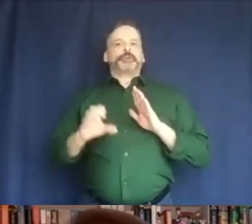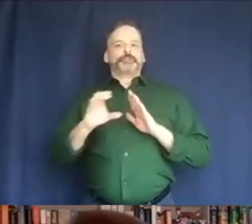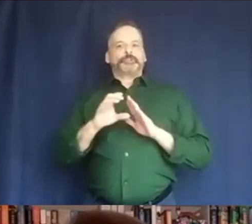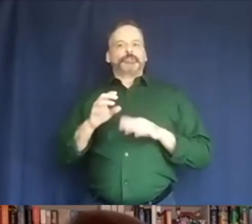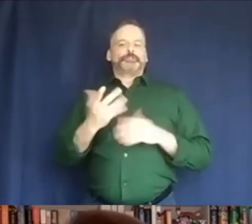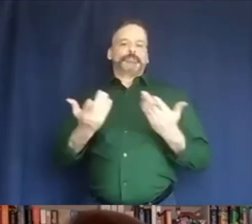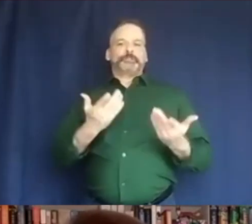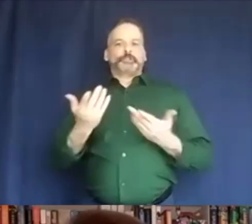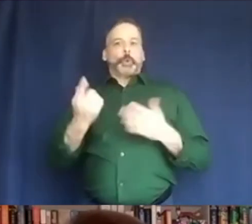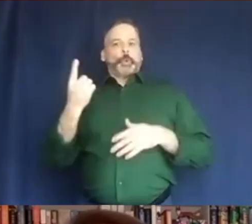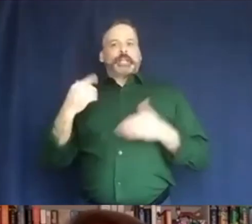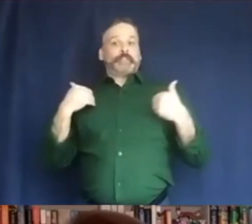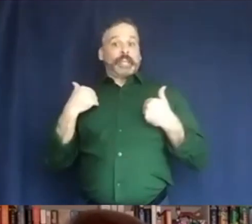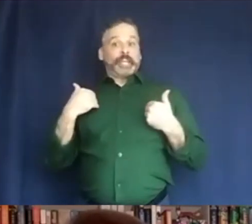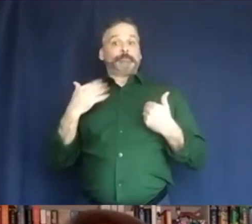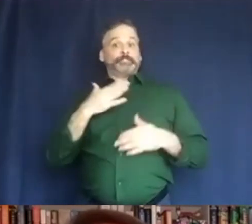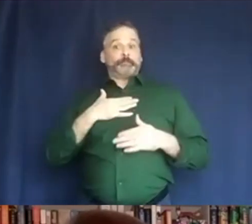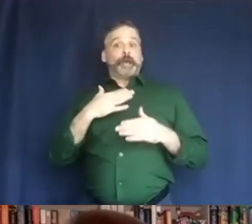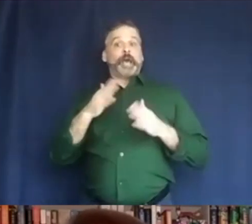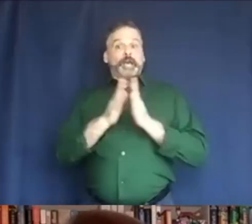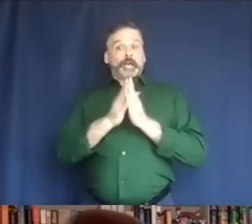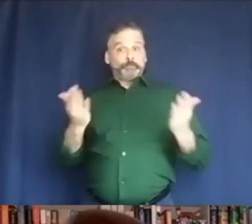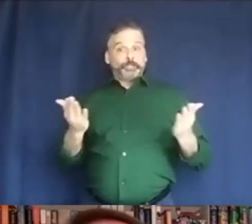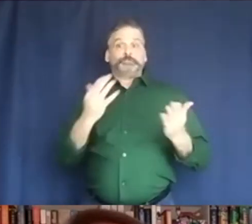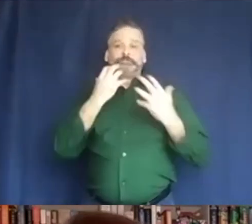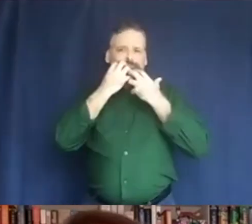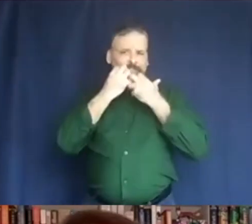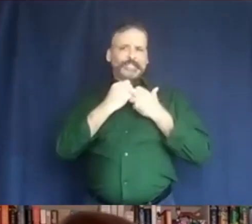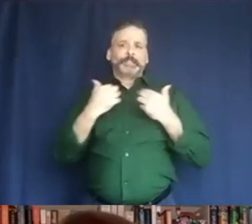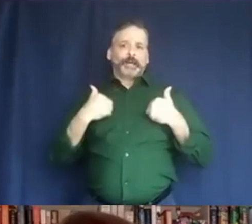of the animals in my book, which meant a lot.